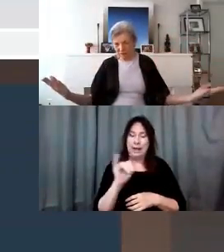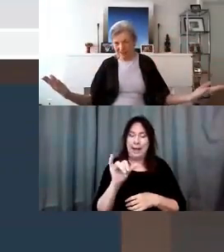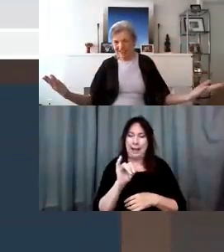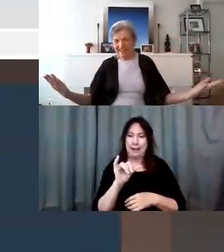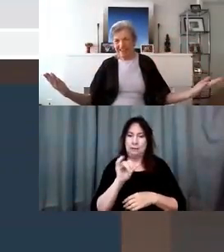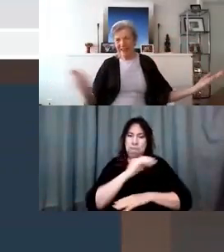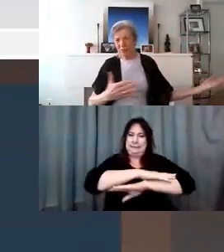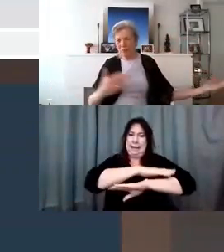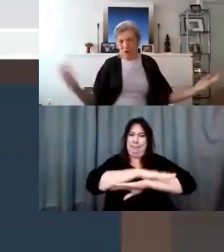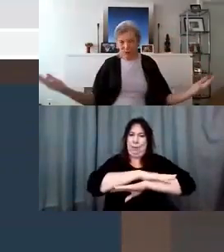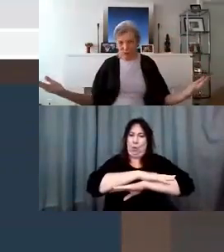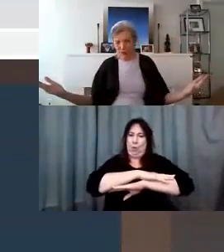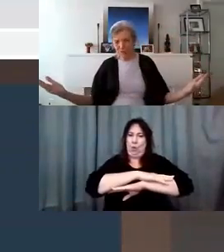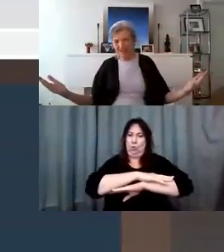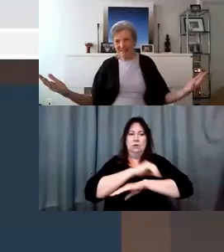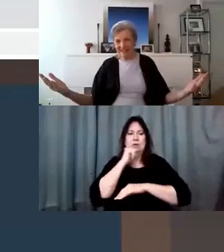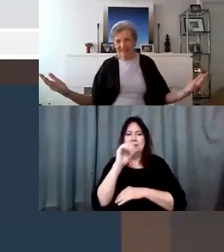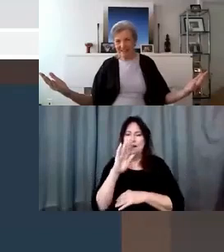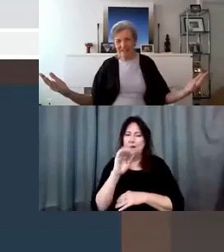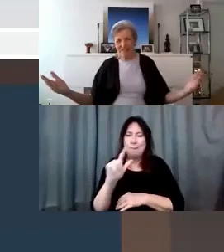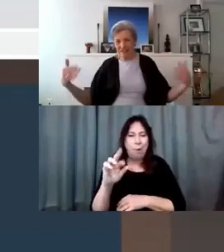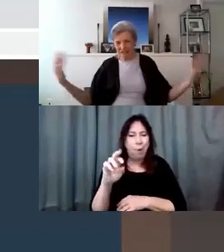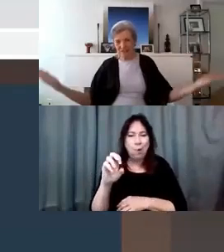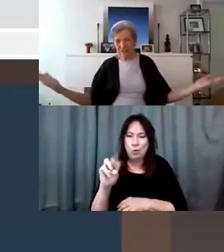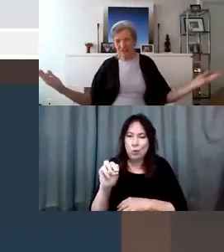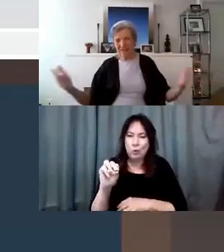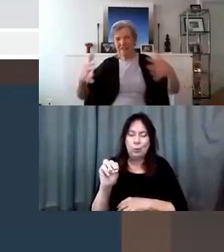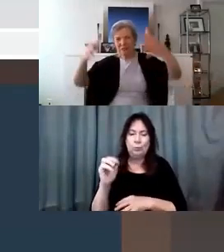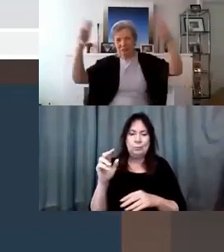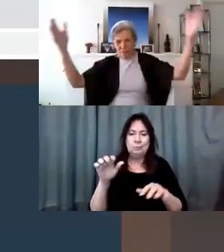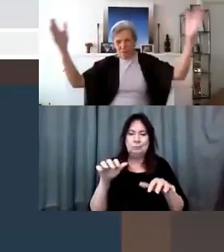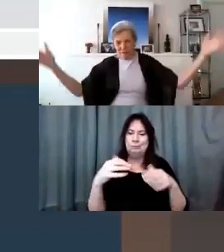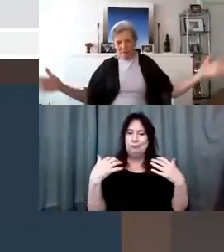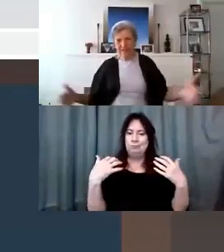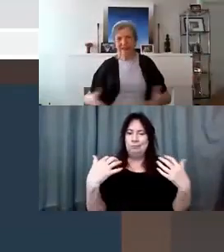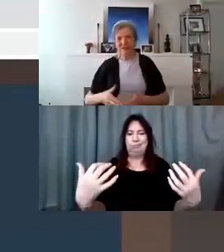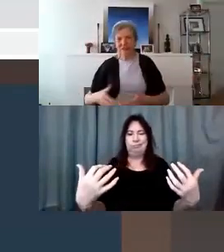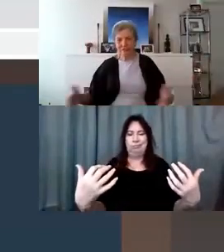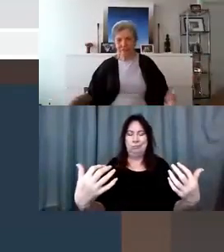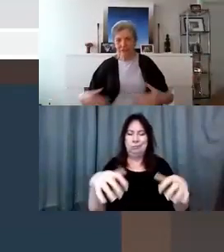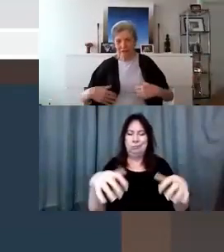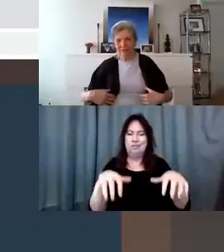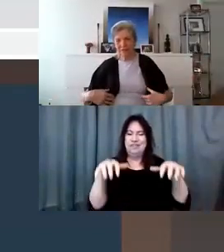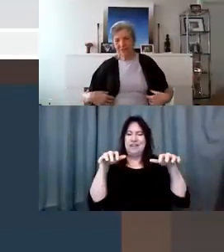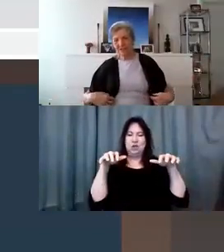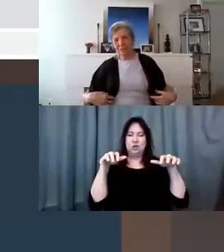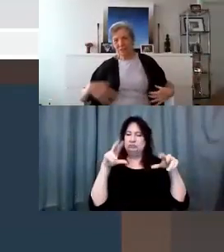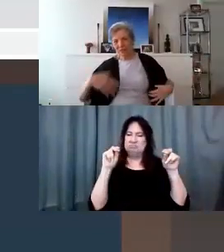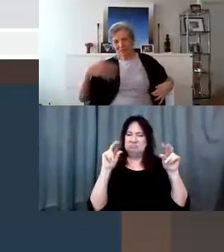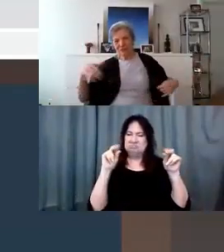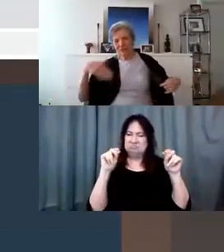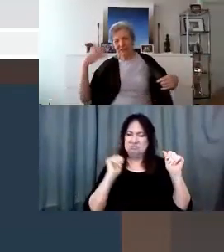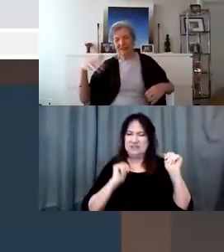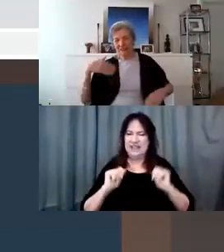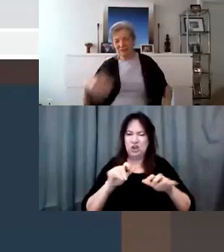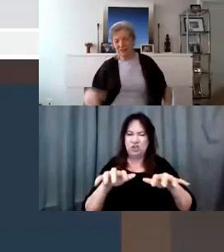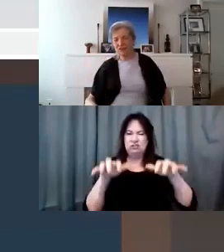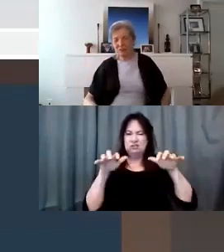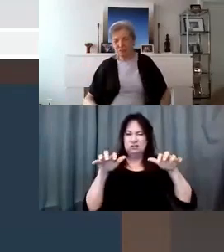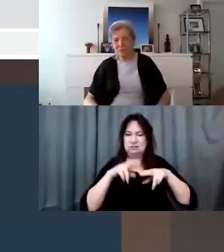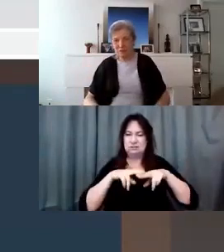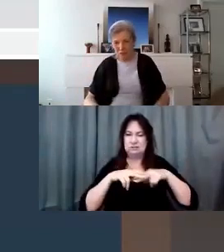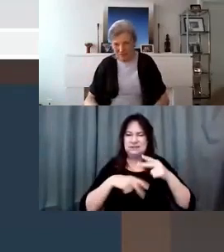table and not a ballroom and not a theater in the periphery, kind of the framing. And you know, that kind of